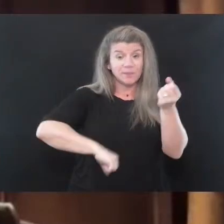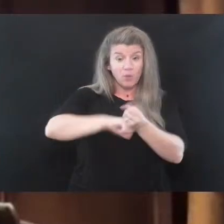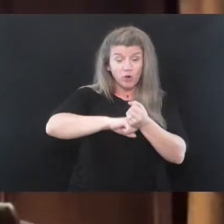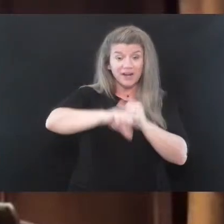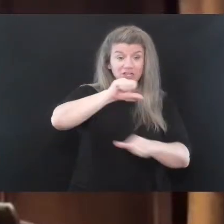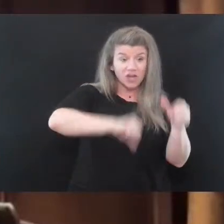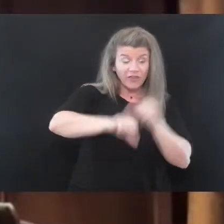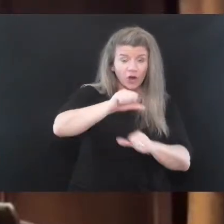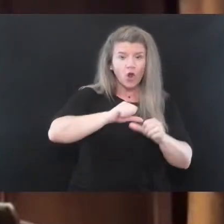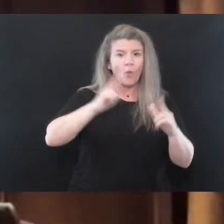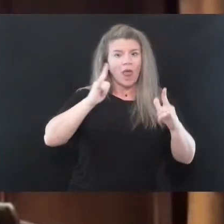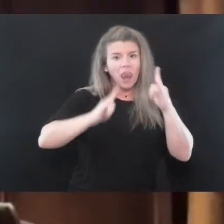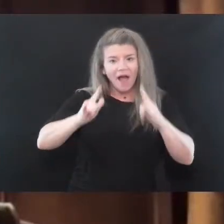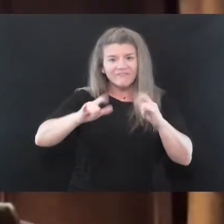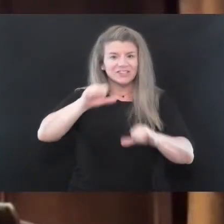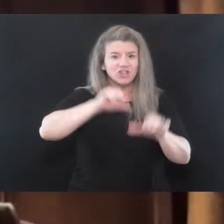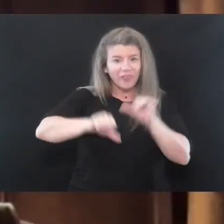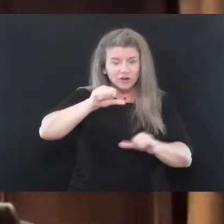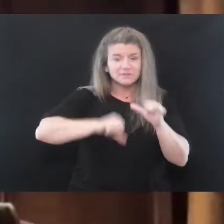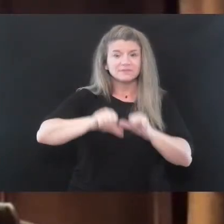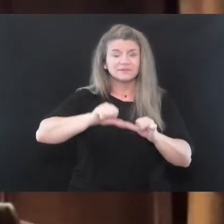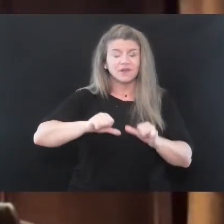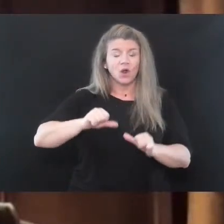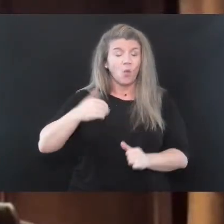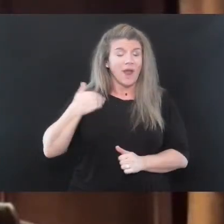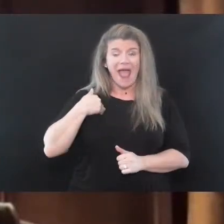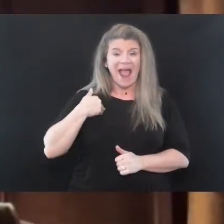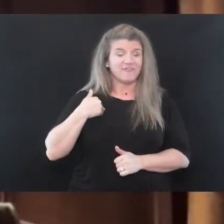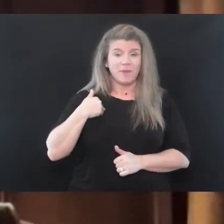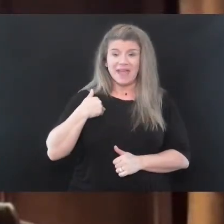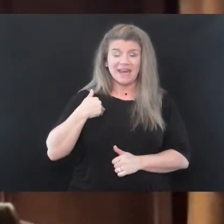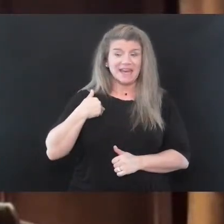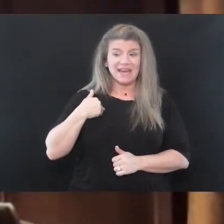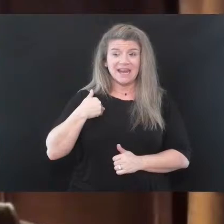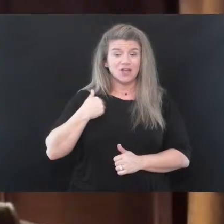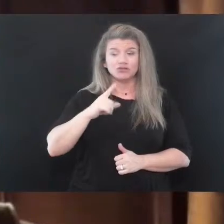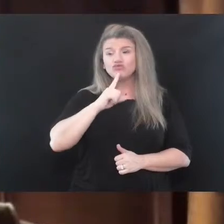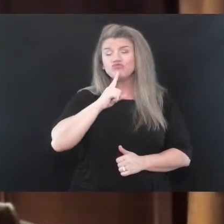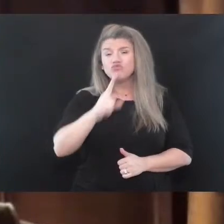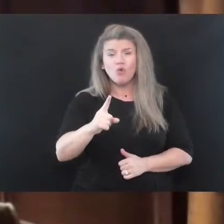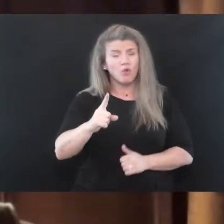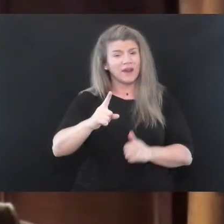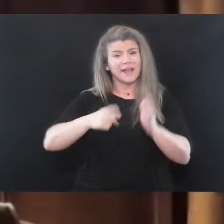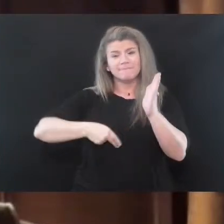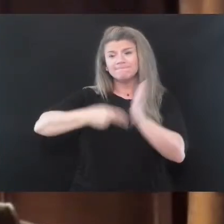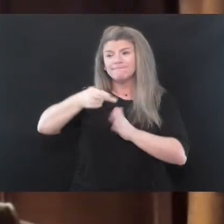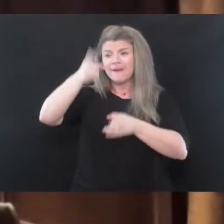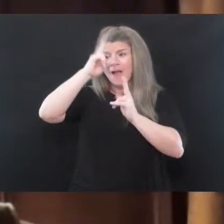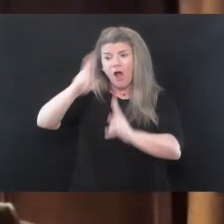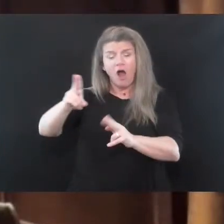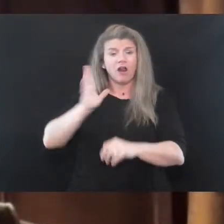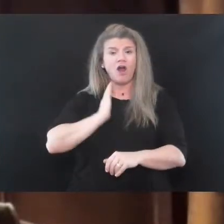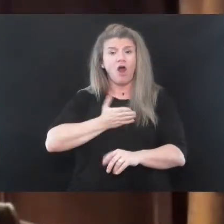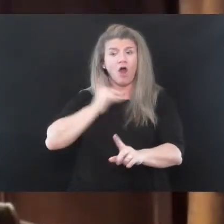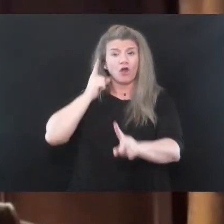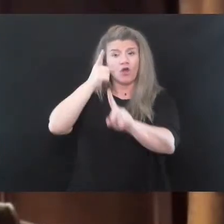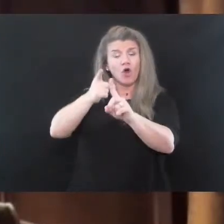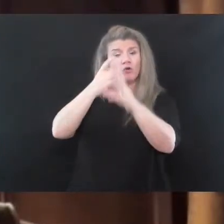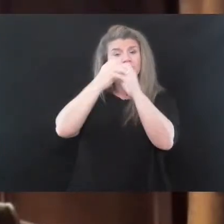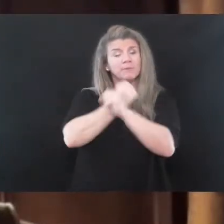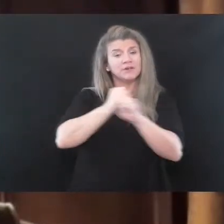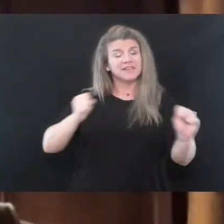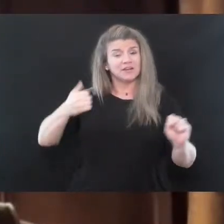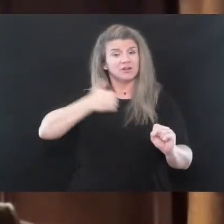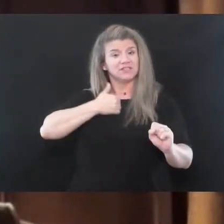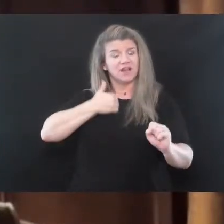other. We've loved each other. We have been altruistic in our goals of protecting ourselves so that we